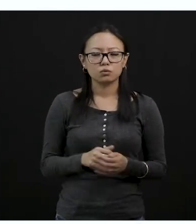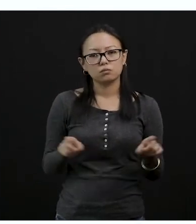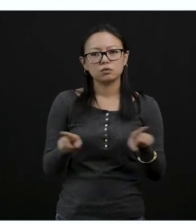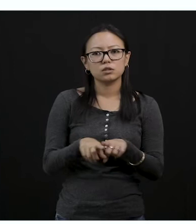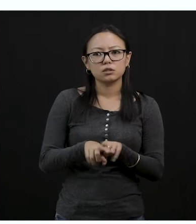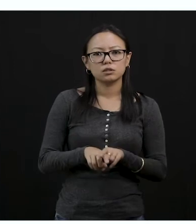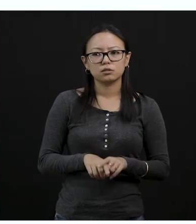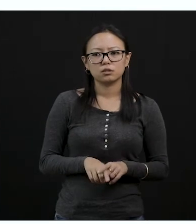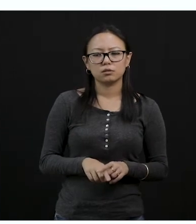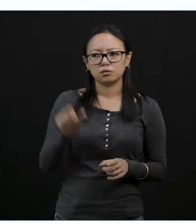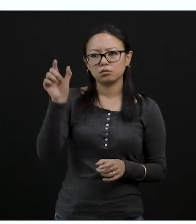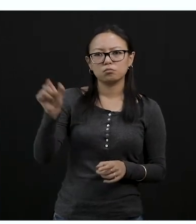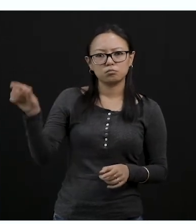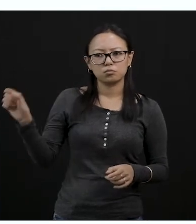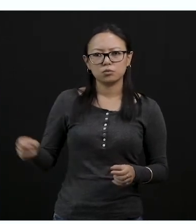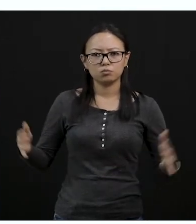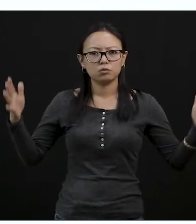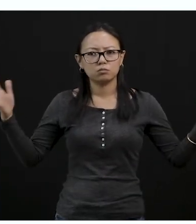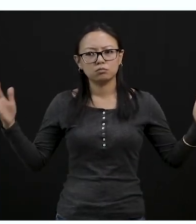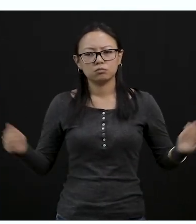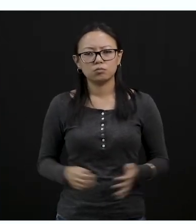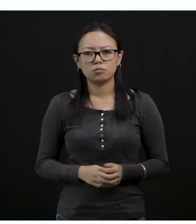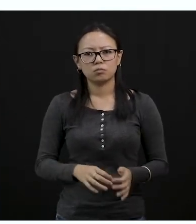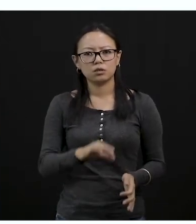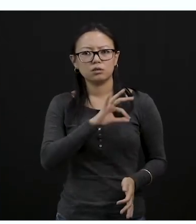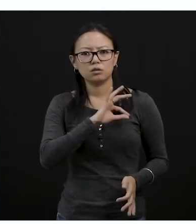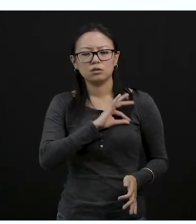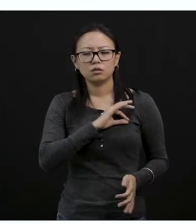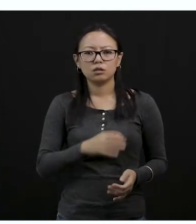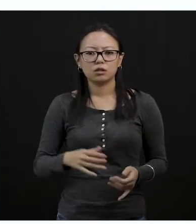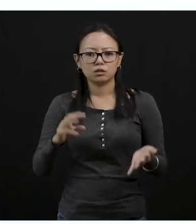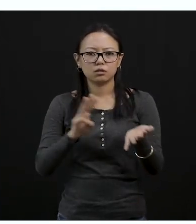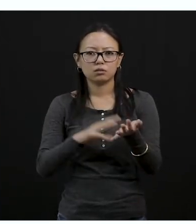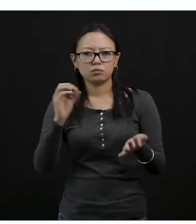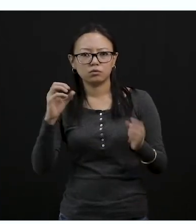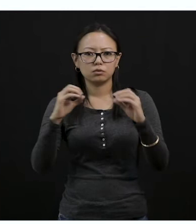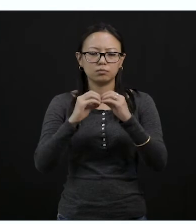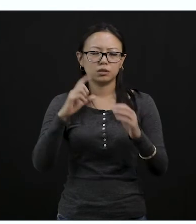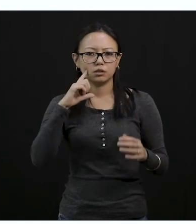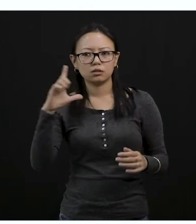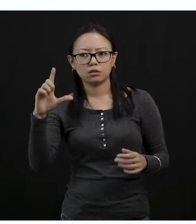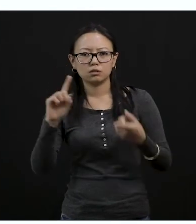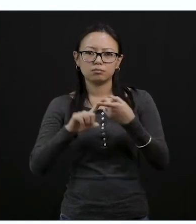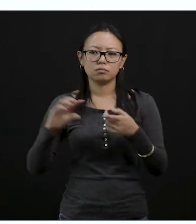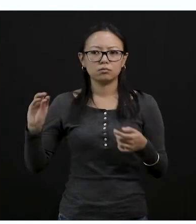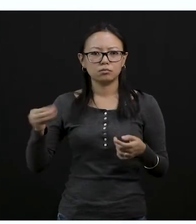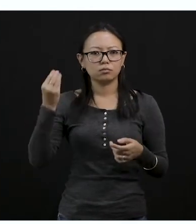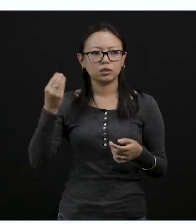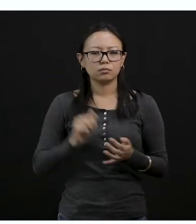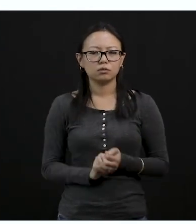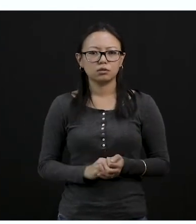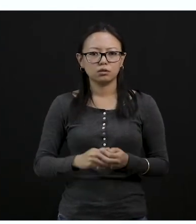these mobile phones. Okay, next is fax machine. Now this fax machine, it